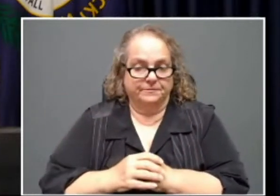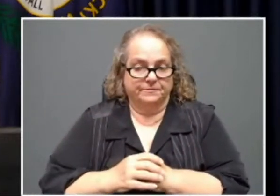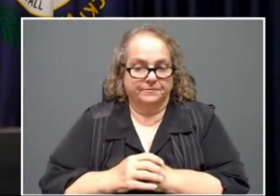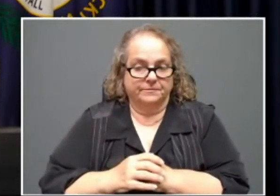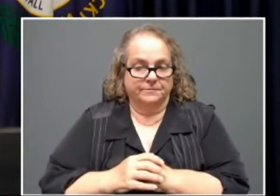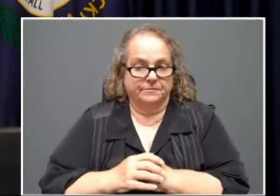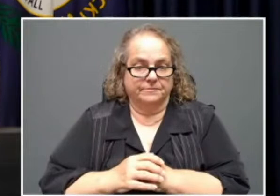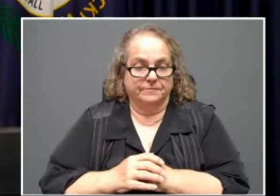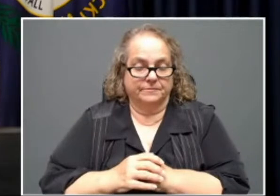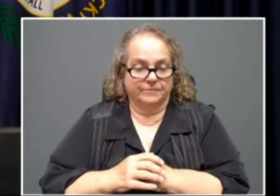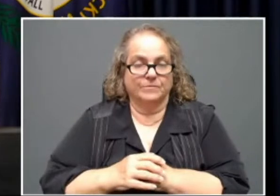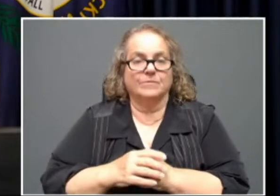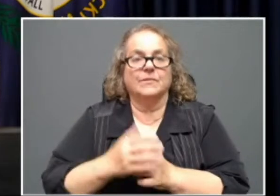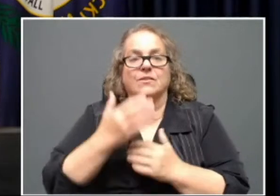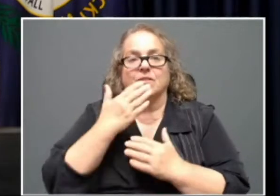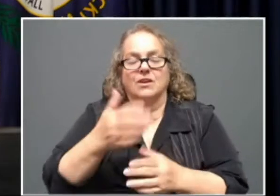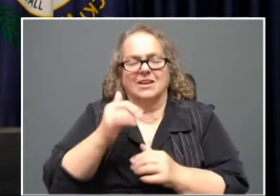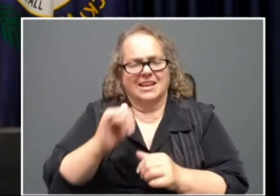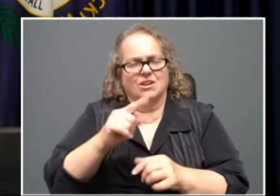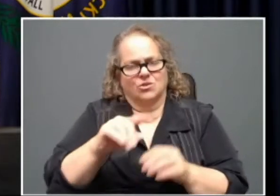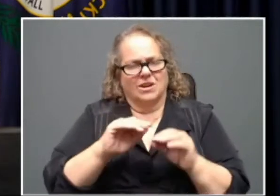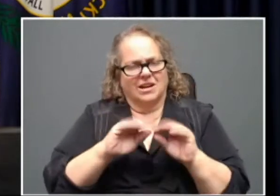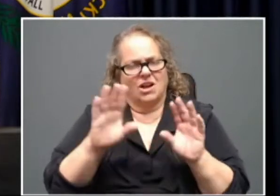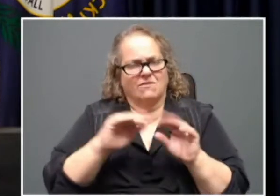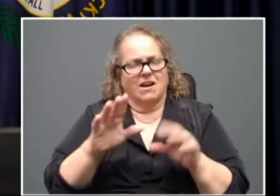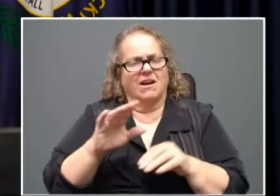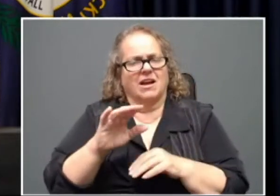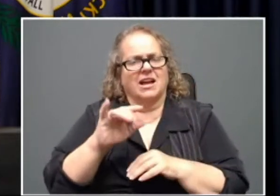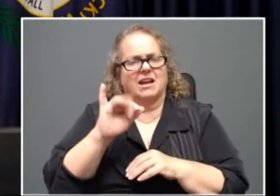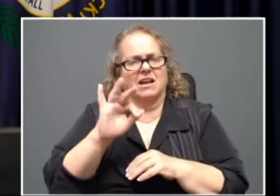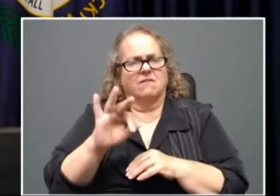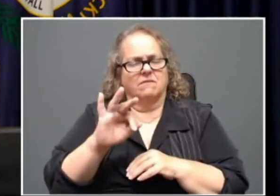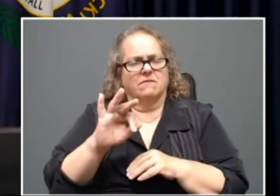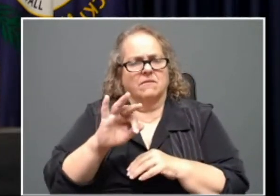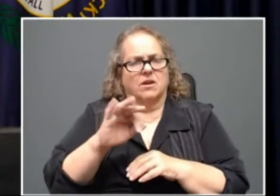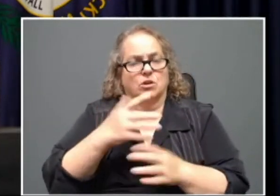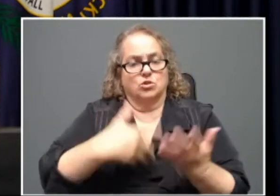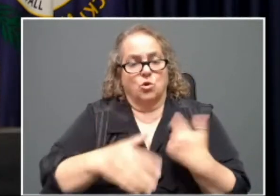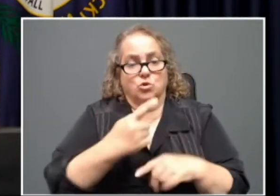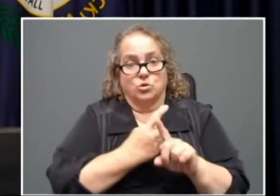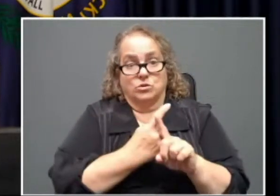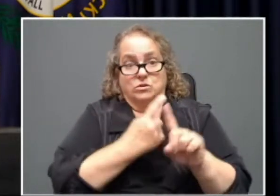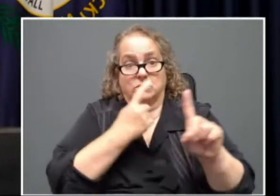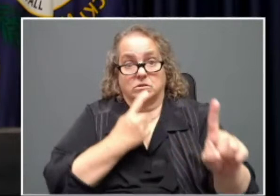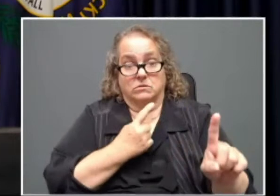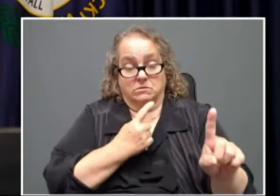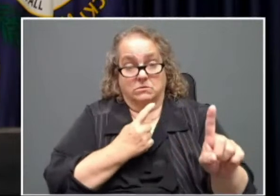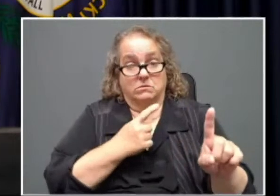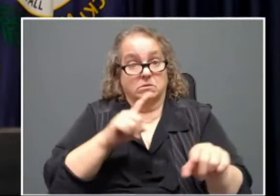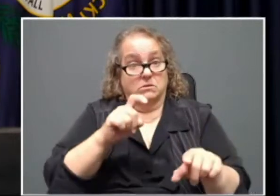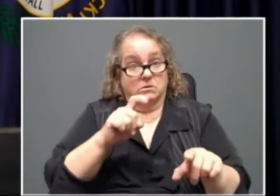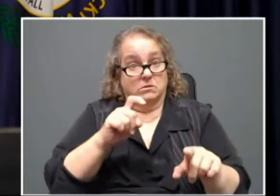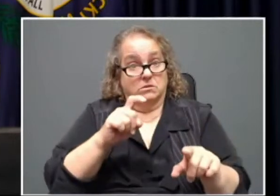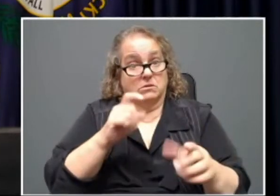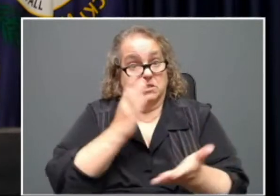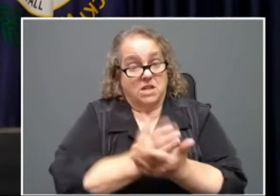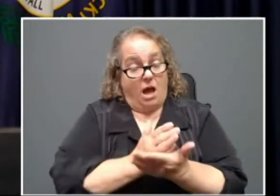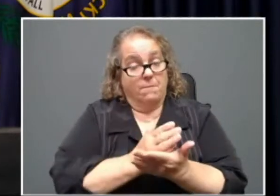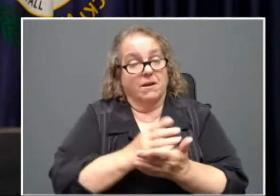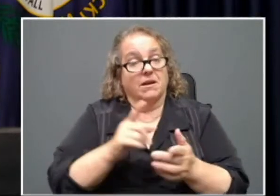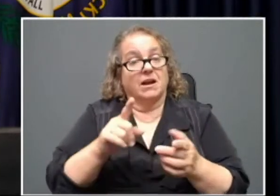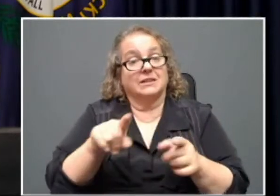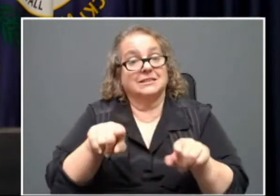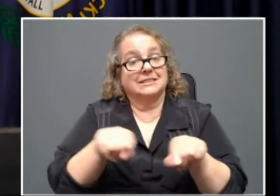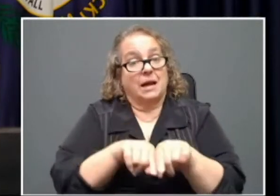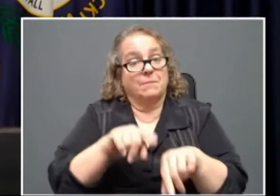Yes, thank you. Could you clarify if the physical distancing requirements drop at the same time as the mask mandate? For example, on